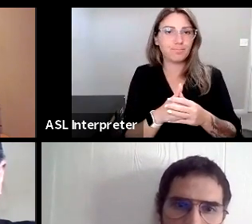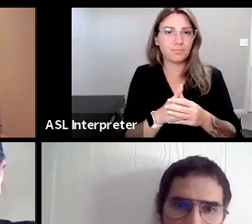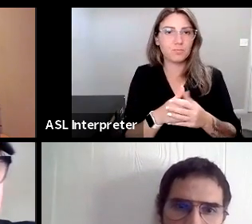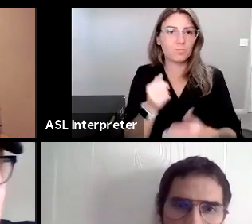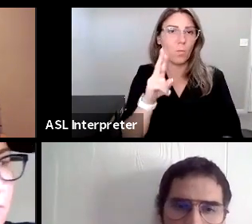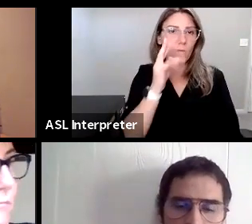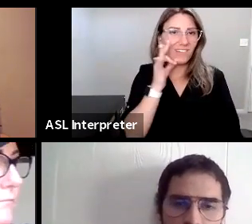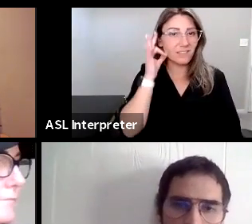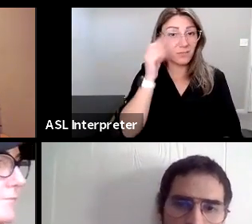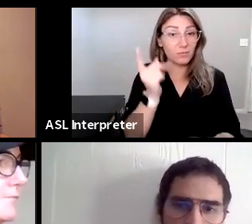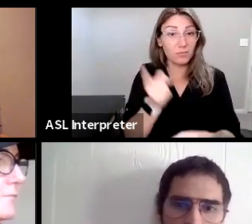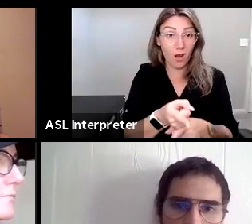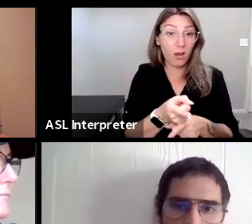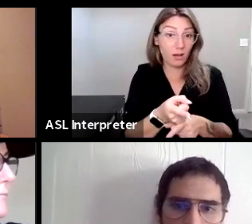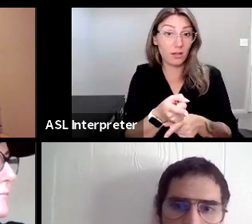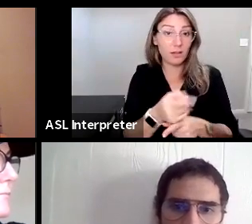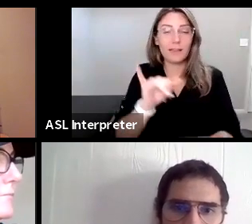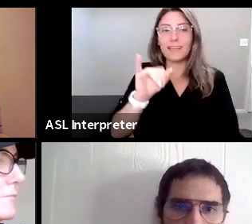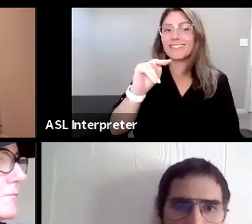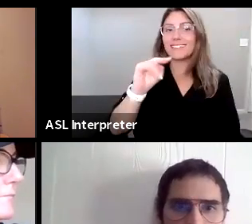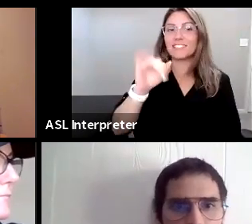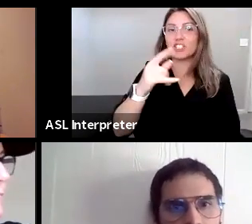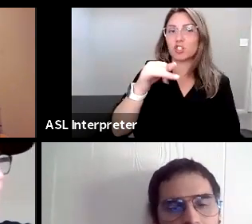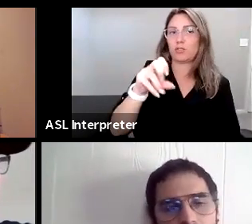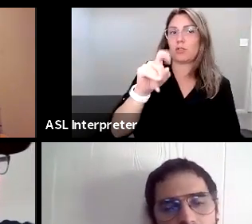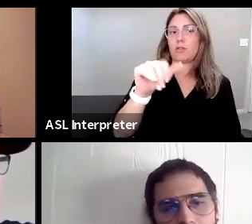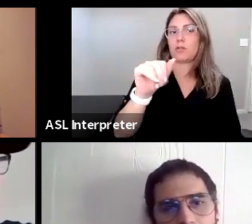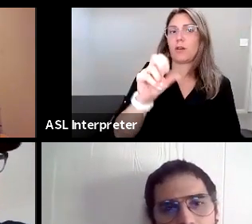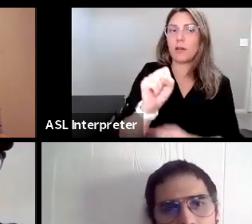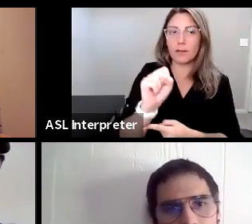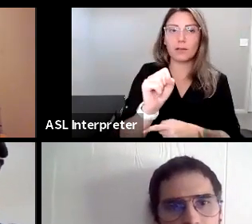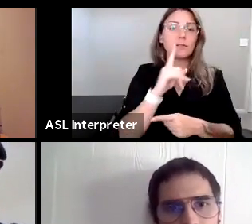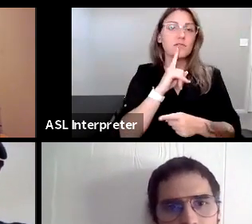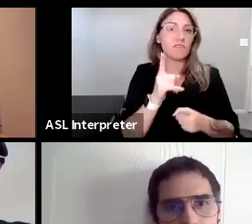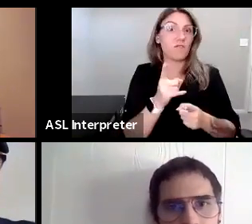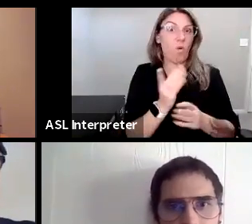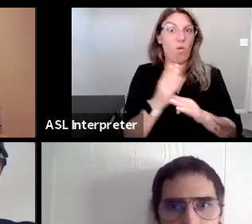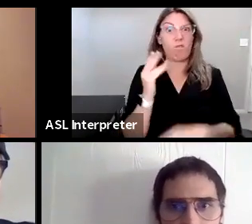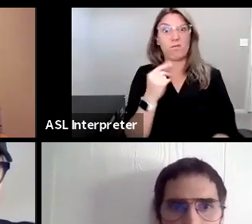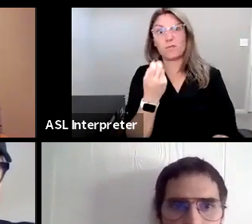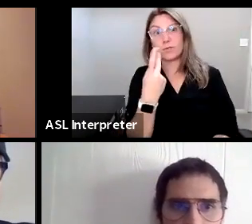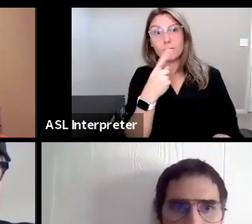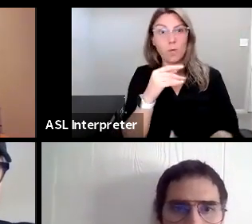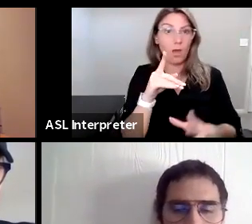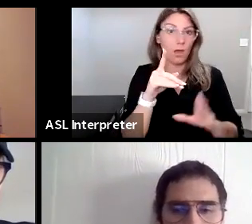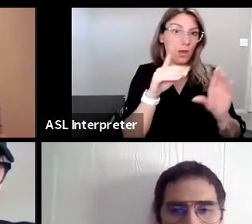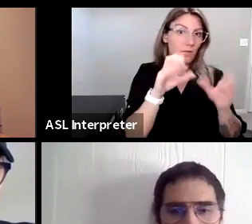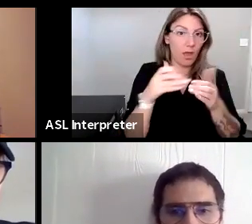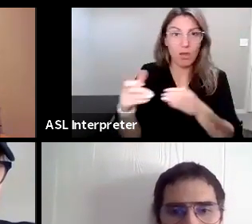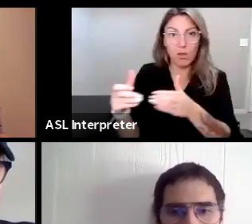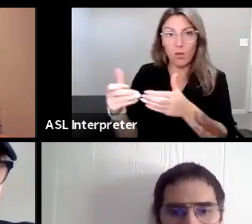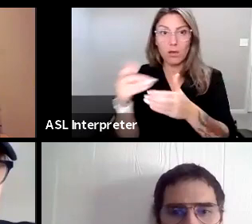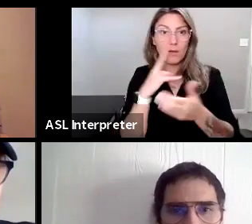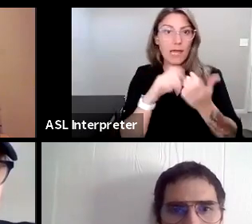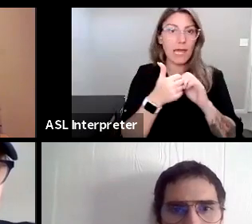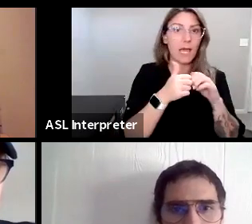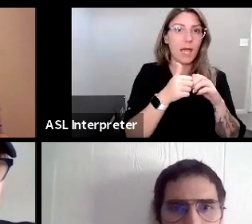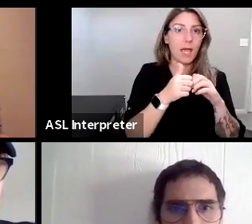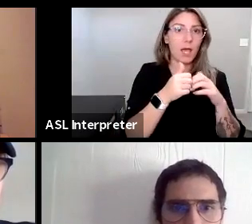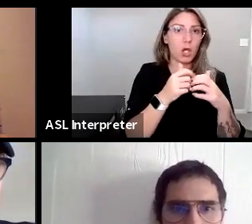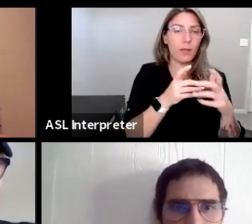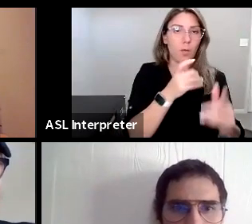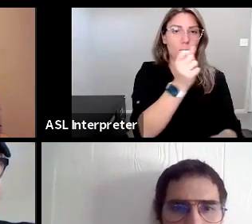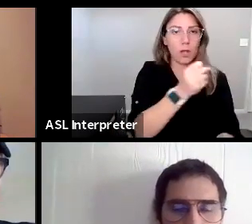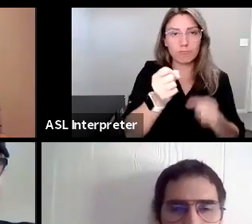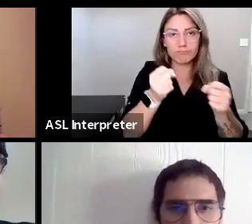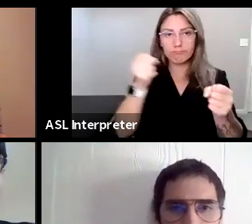indigenous, right? That they just had, sometimes over a dozen intermediate categories for how they would categorize people. And so